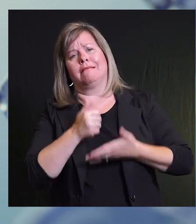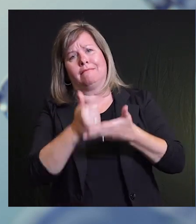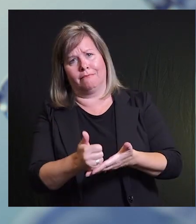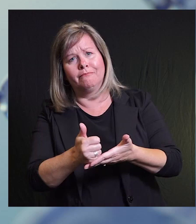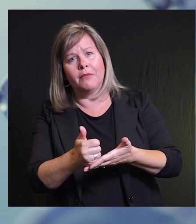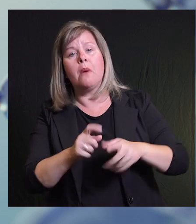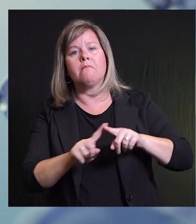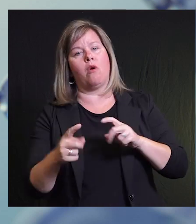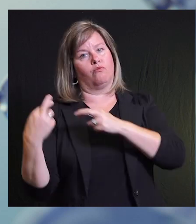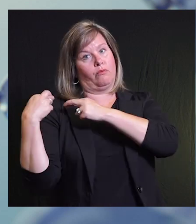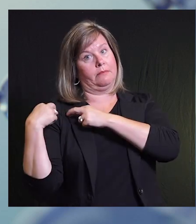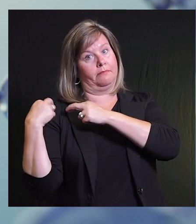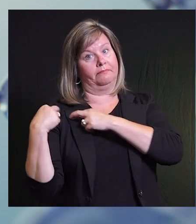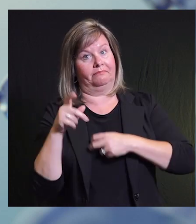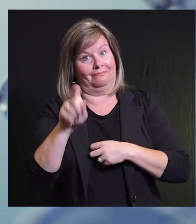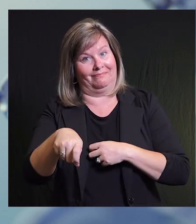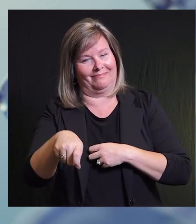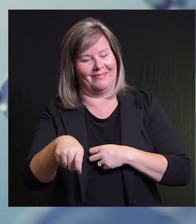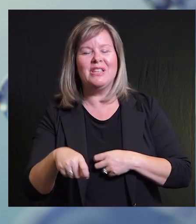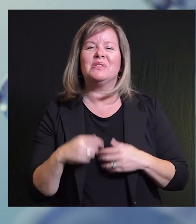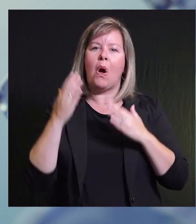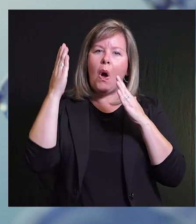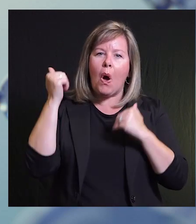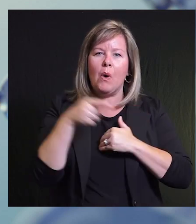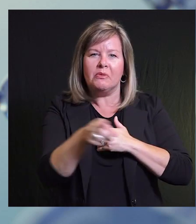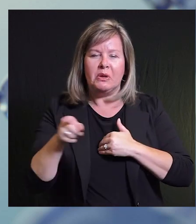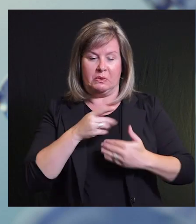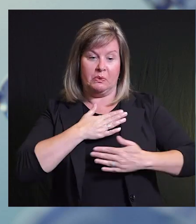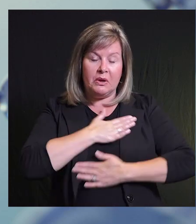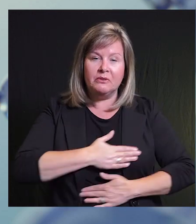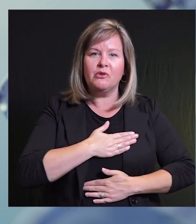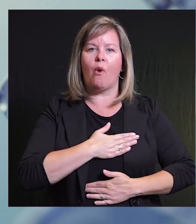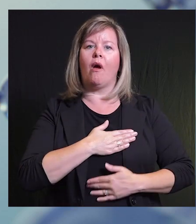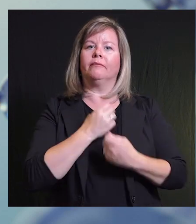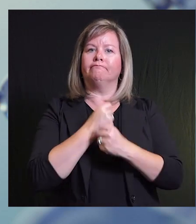way. So I hope you enjoy the Independence Day weekend. I hope you